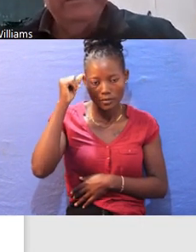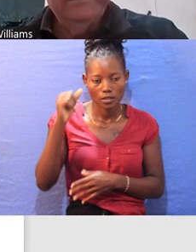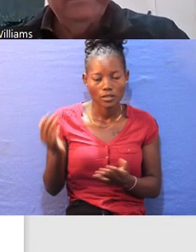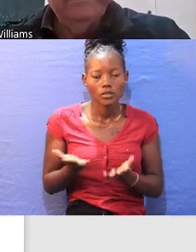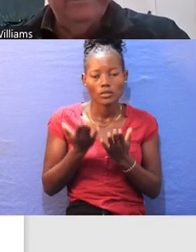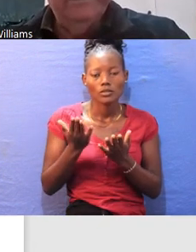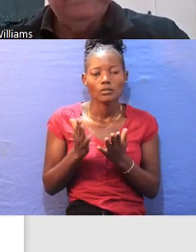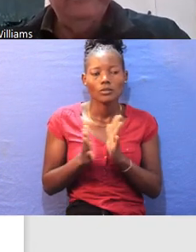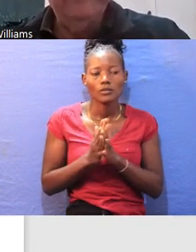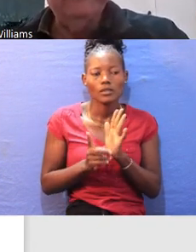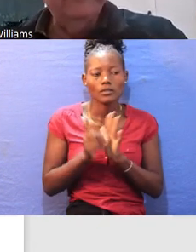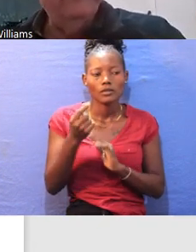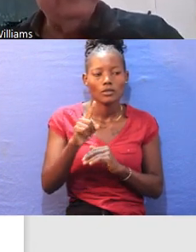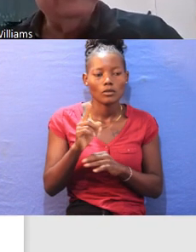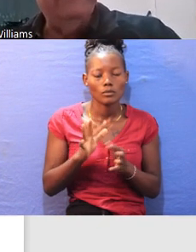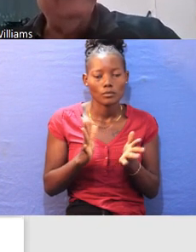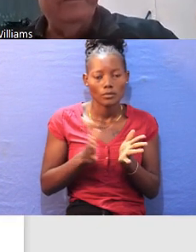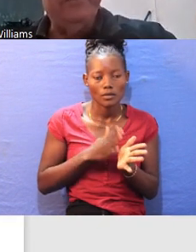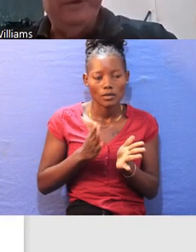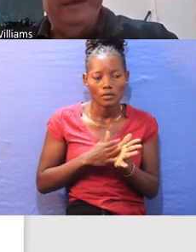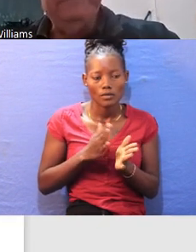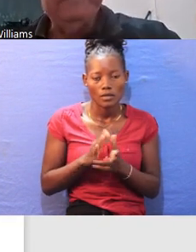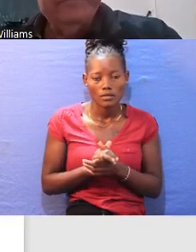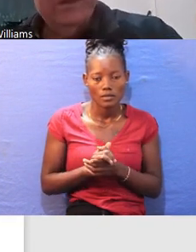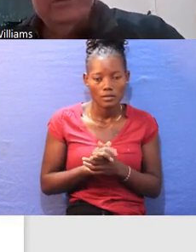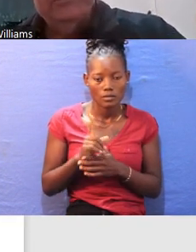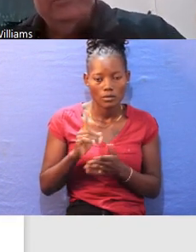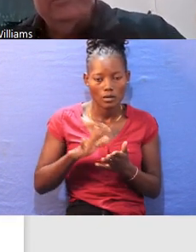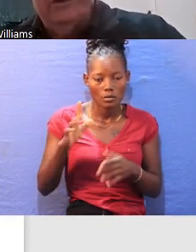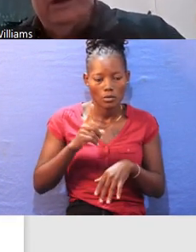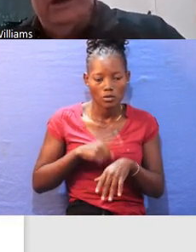Okay. Kyle, go back one more time. Number 3,